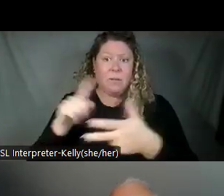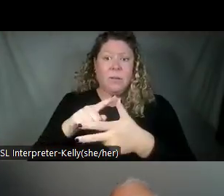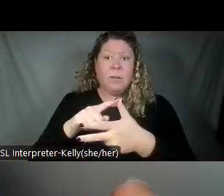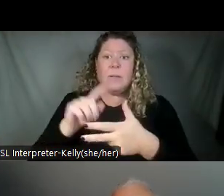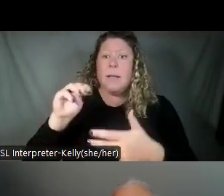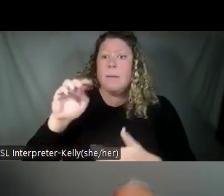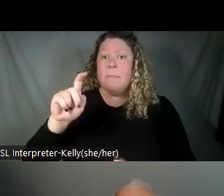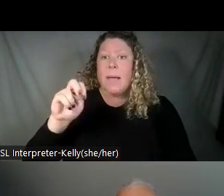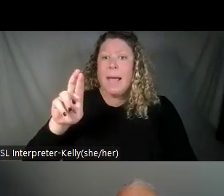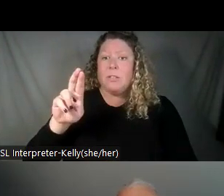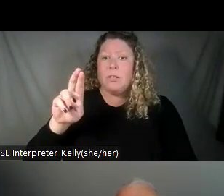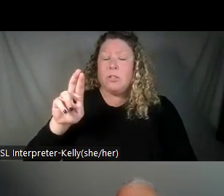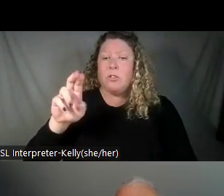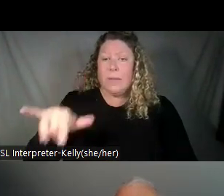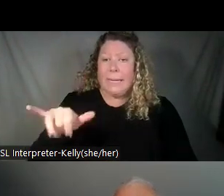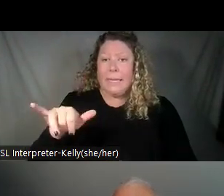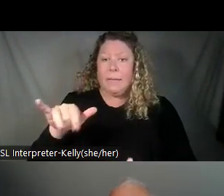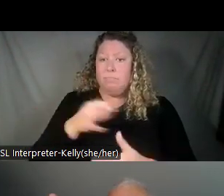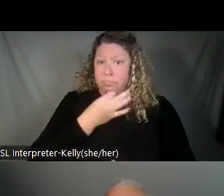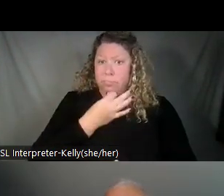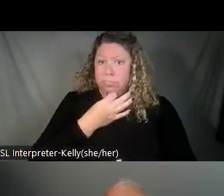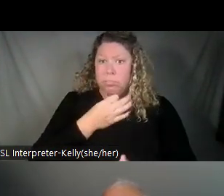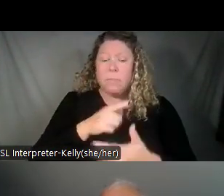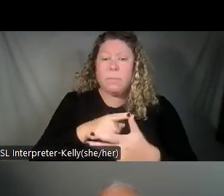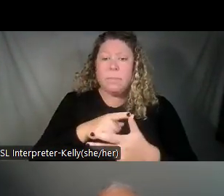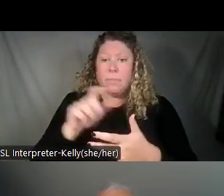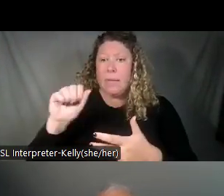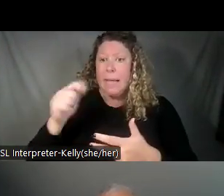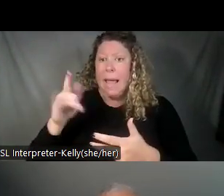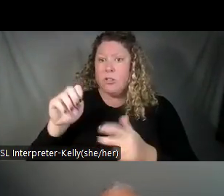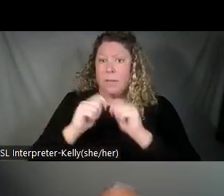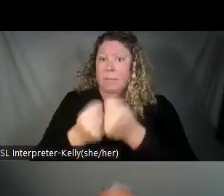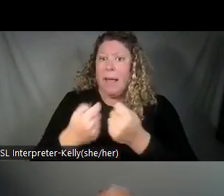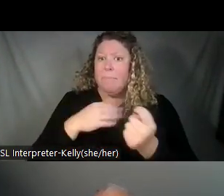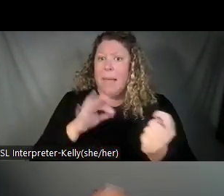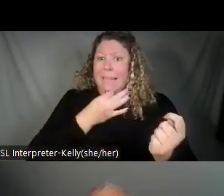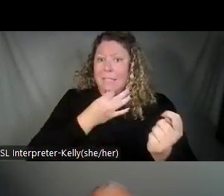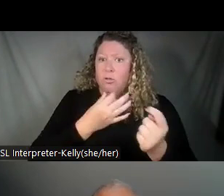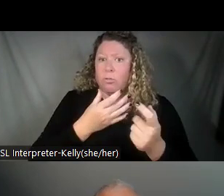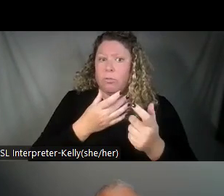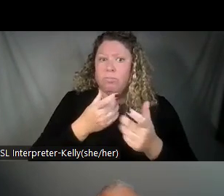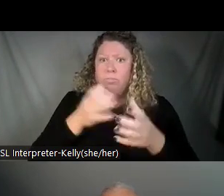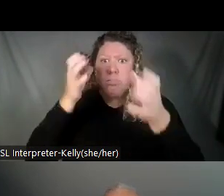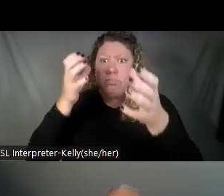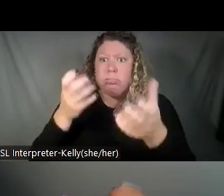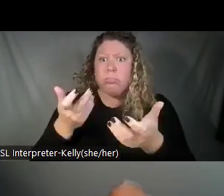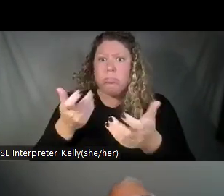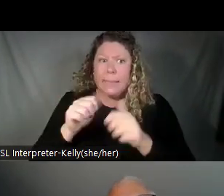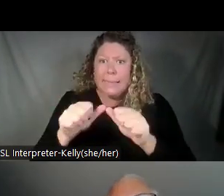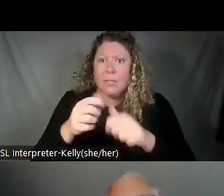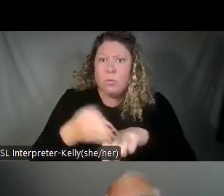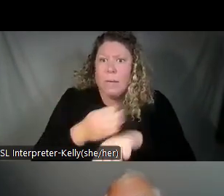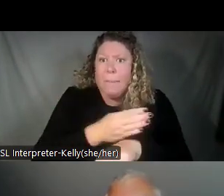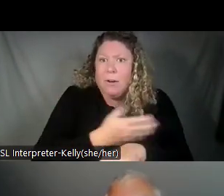mastery, which Agile teams have mastery. They're continuing getting better. They